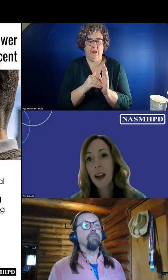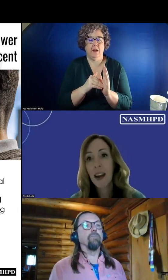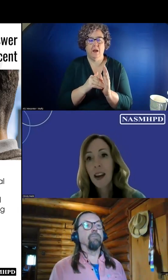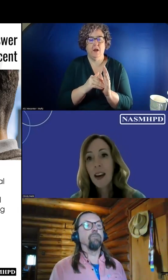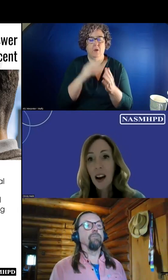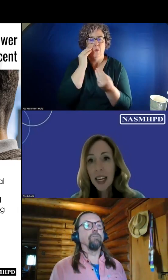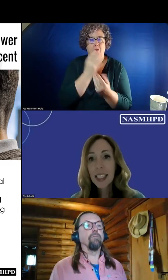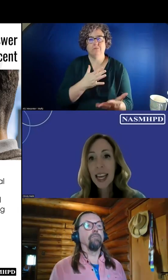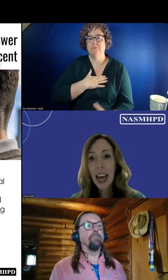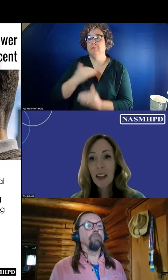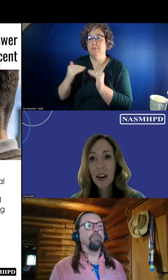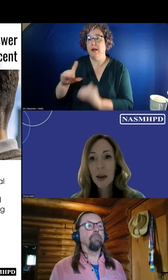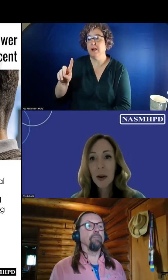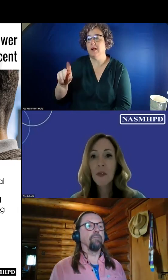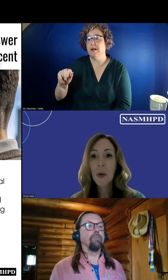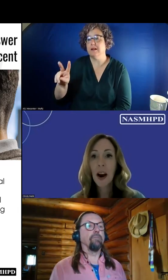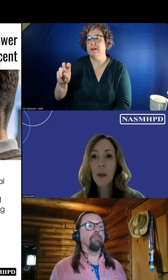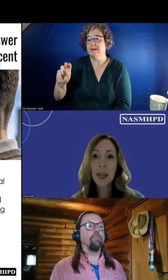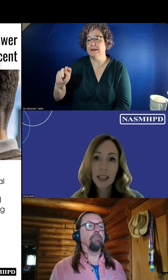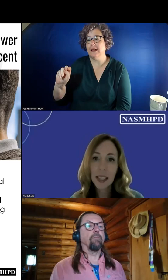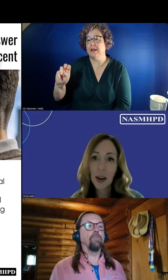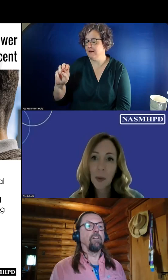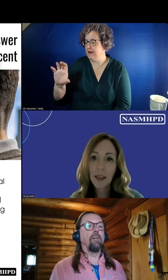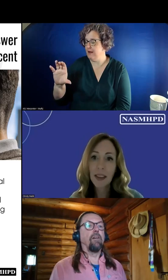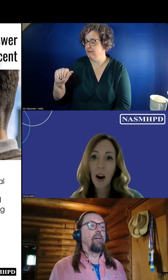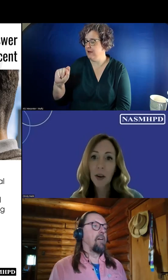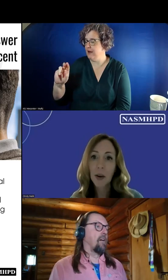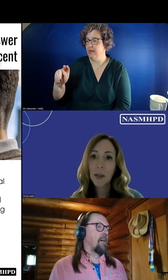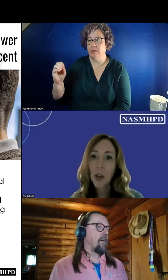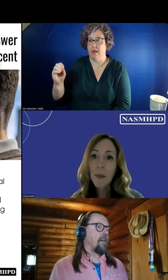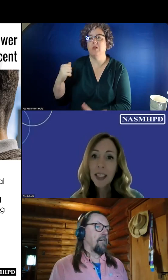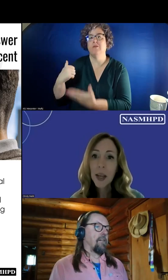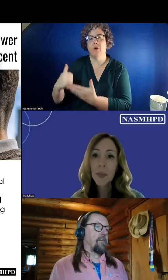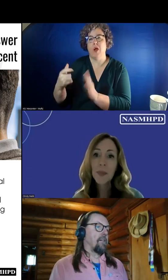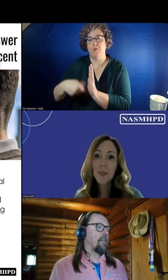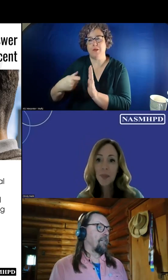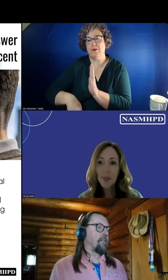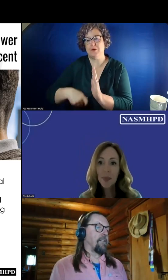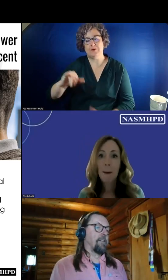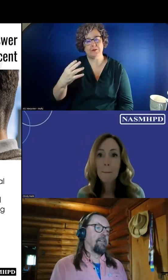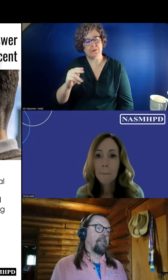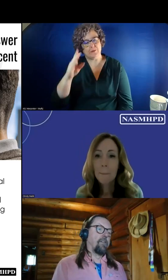acknowledge my colleague, Dave Catalano, for assisting with the article. So John, back to you.